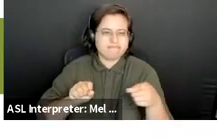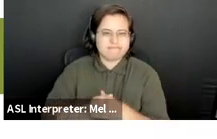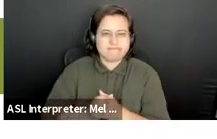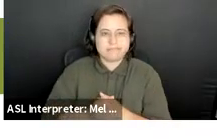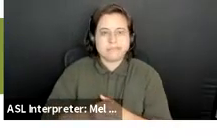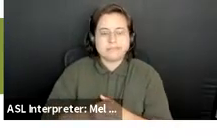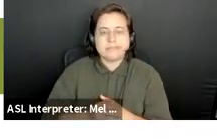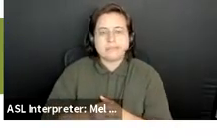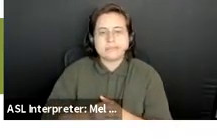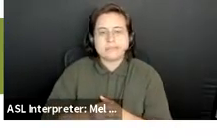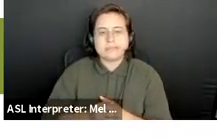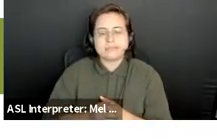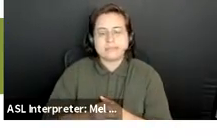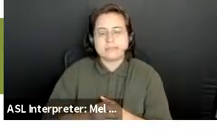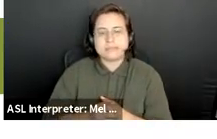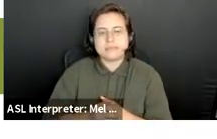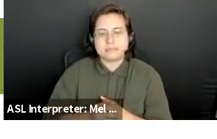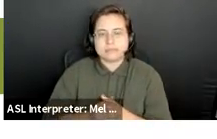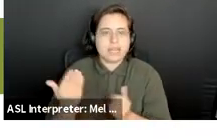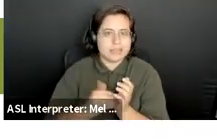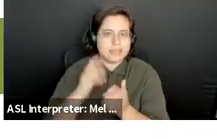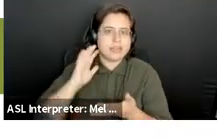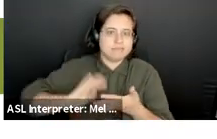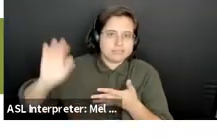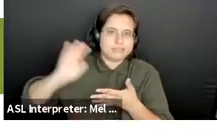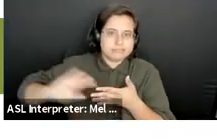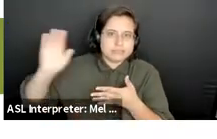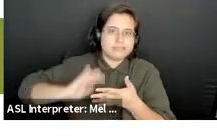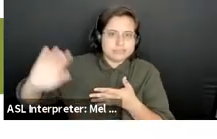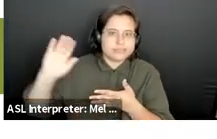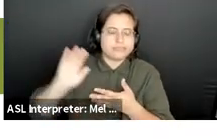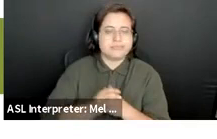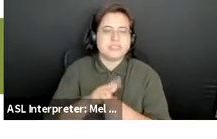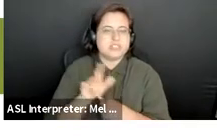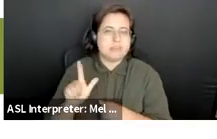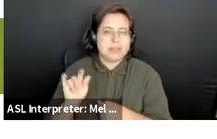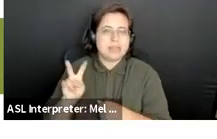here, will scroll down much further if you're looking at the live page.